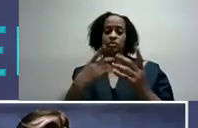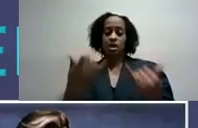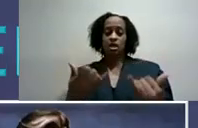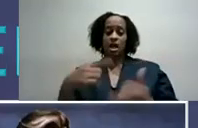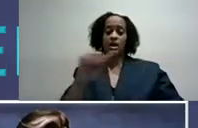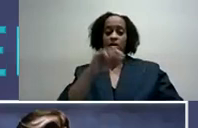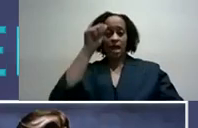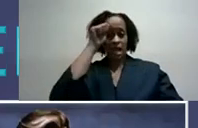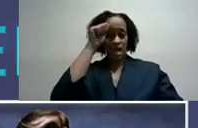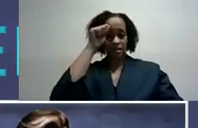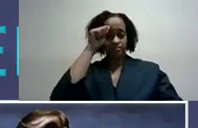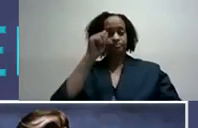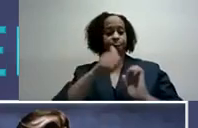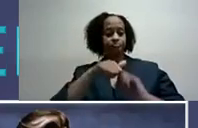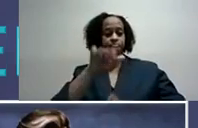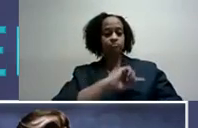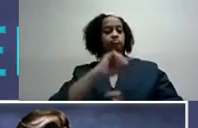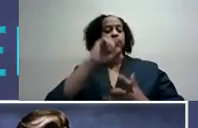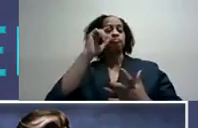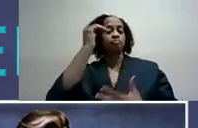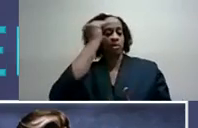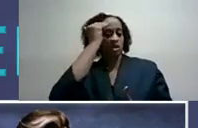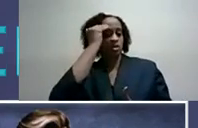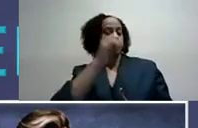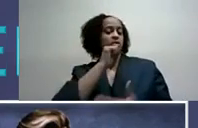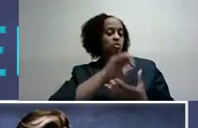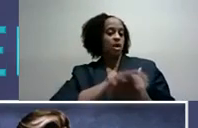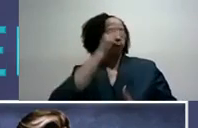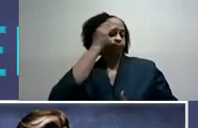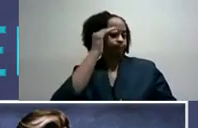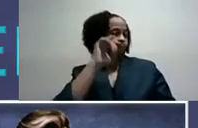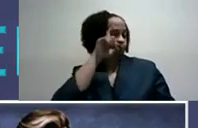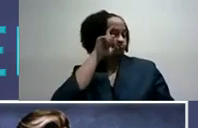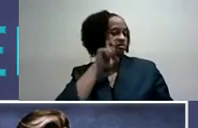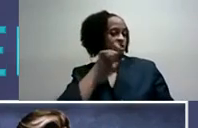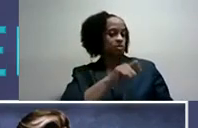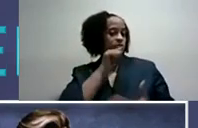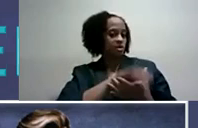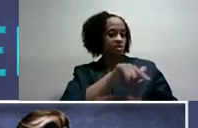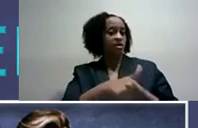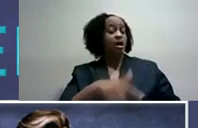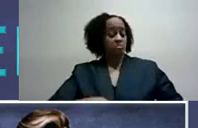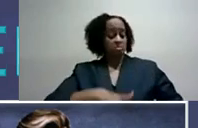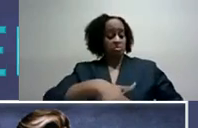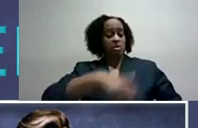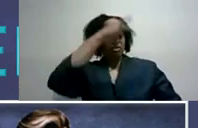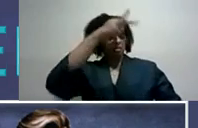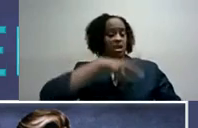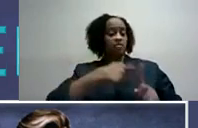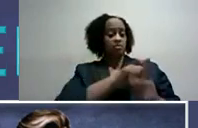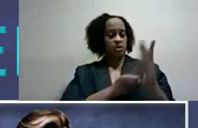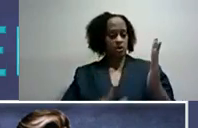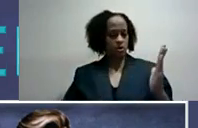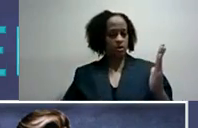Eve, his wife, and she conceived and bore Cain and said, 'I have acquired a man from the Lord.'" Mm. Verse 2